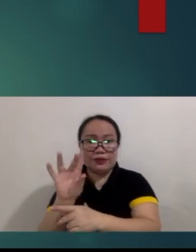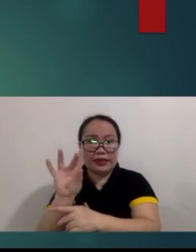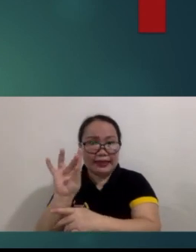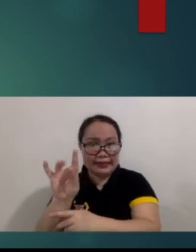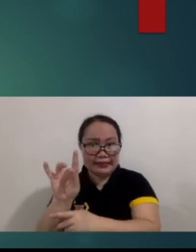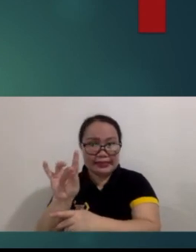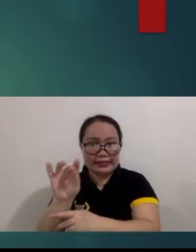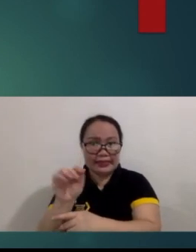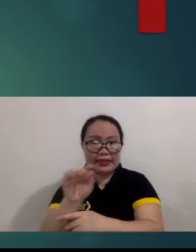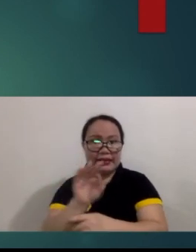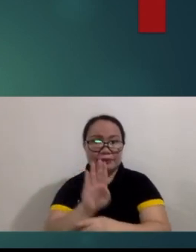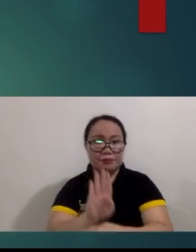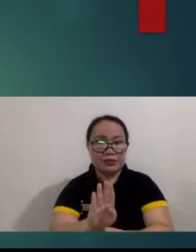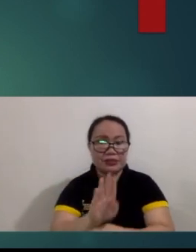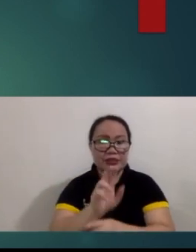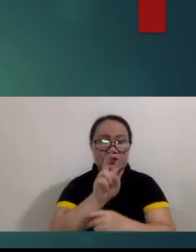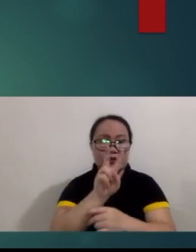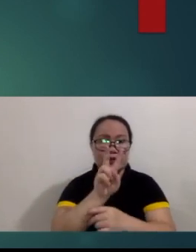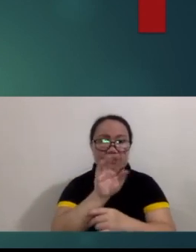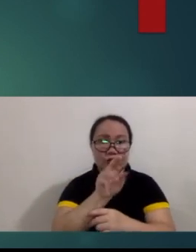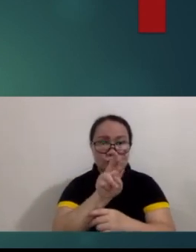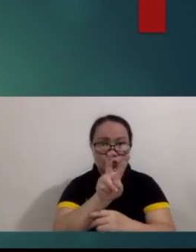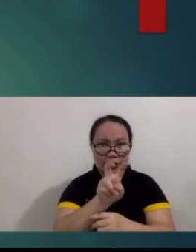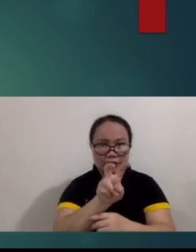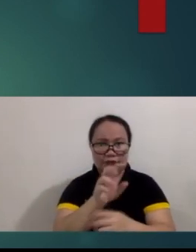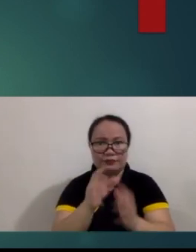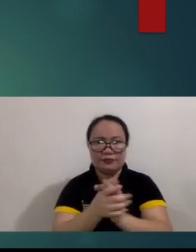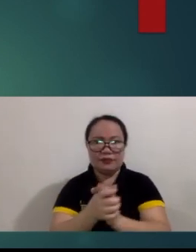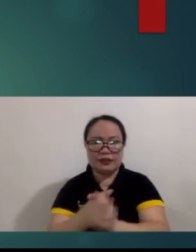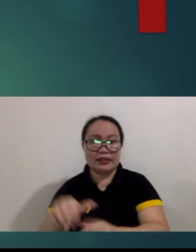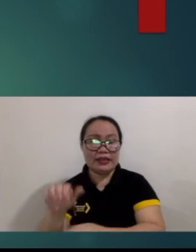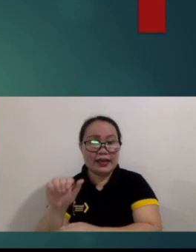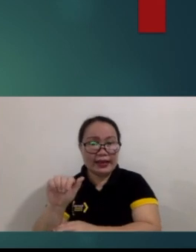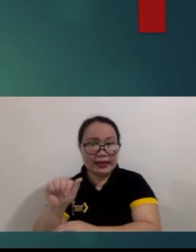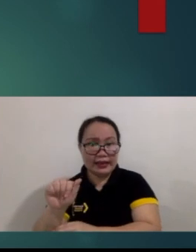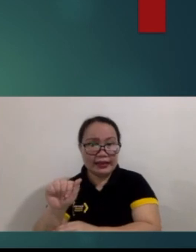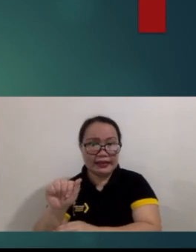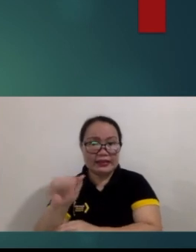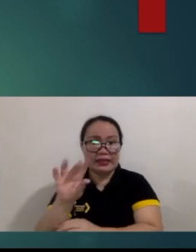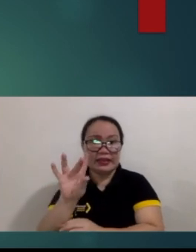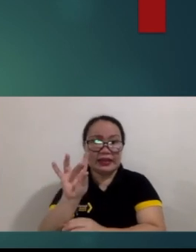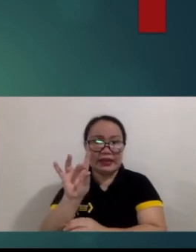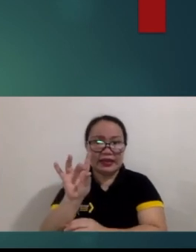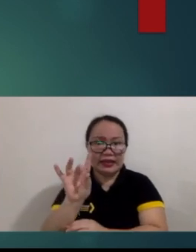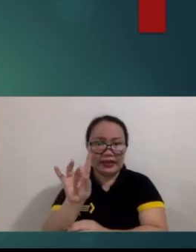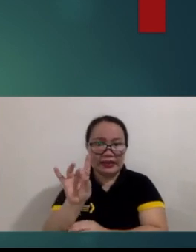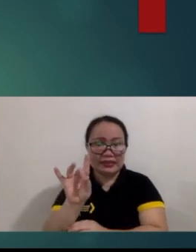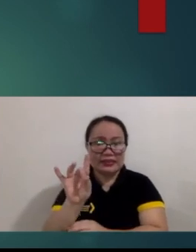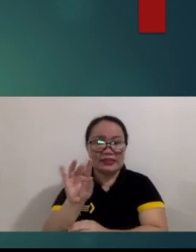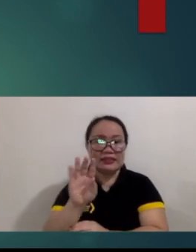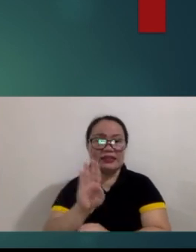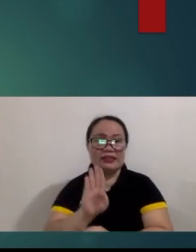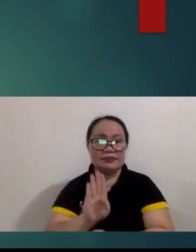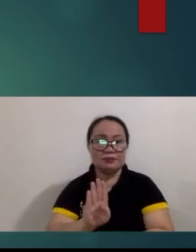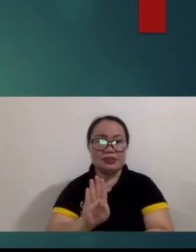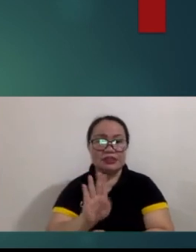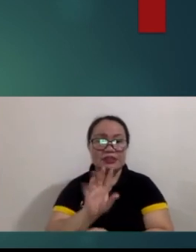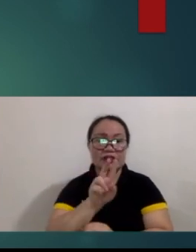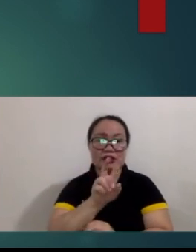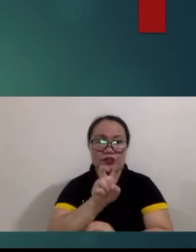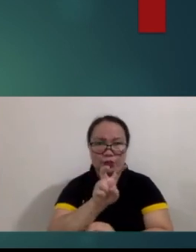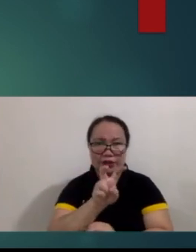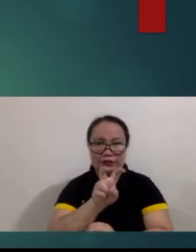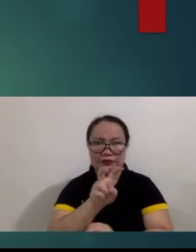of 8, b 12. Okay, a 8,